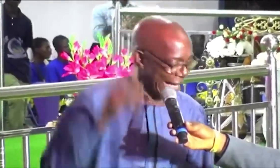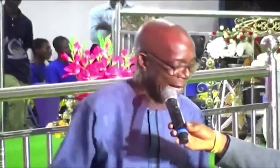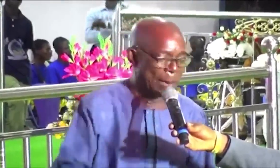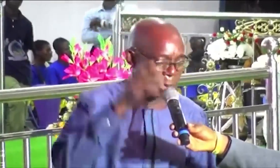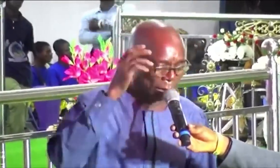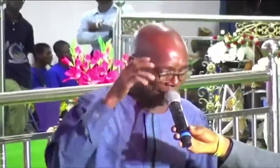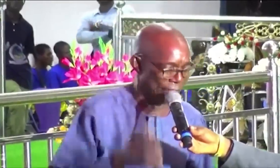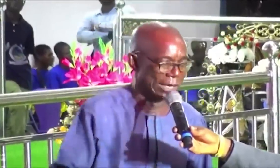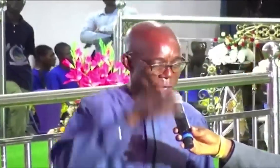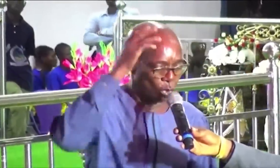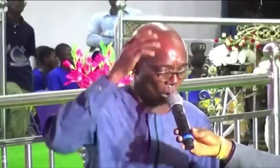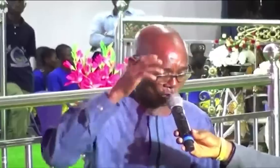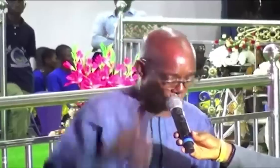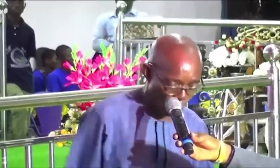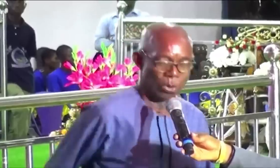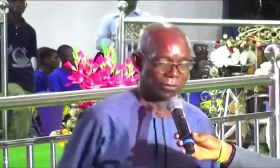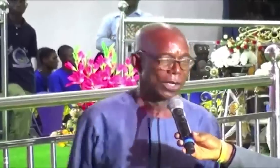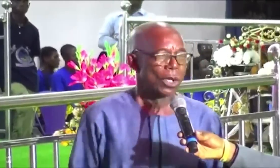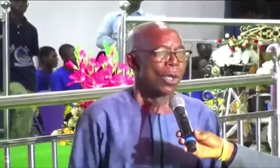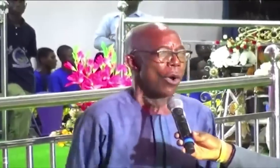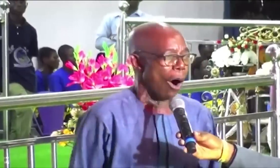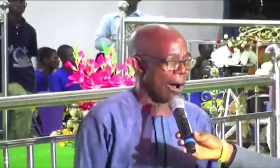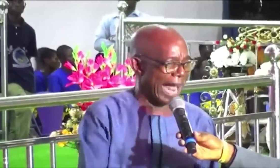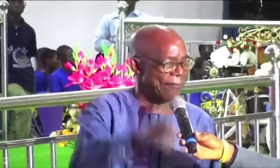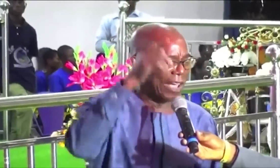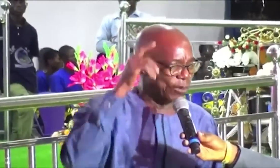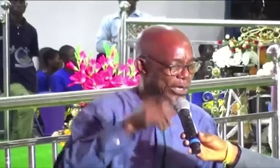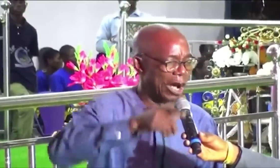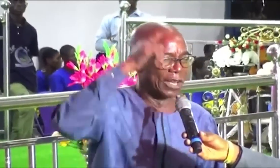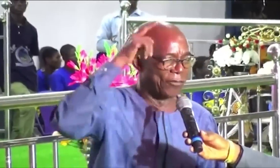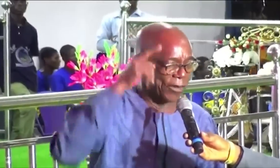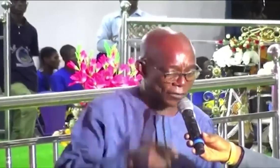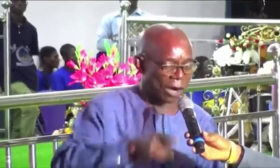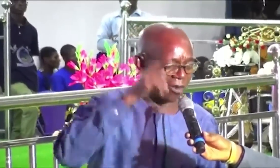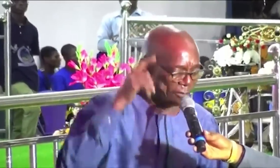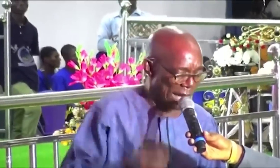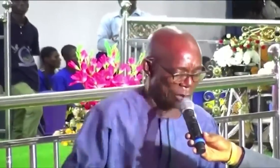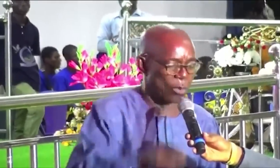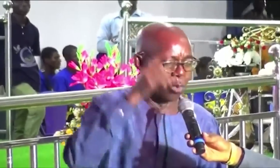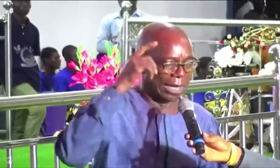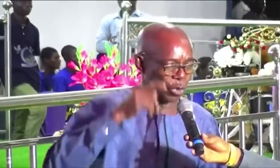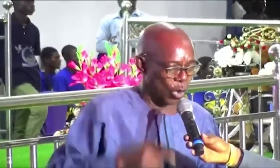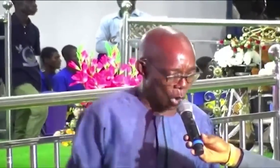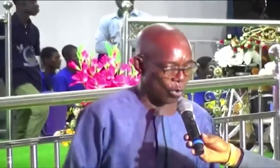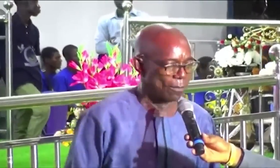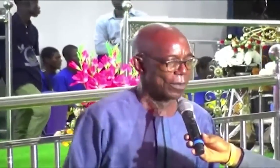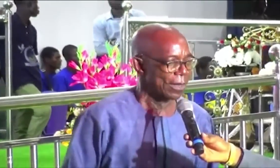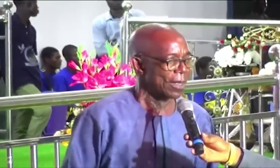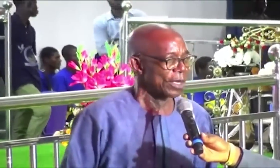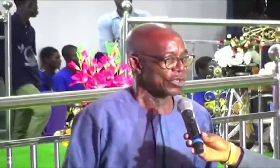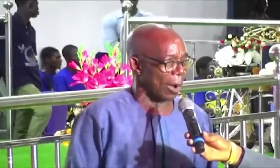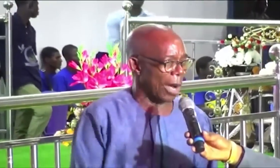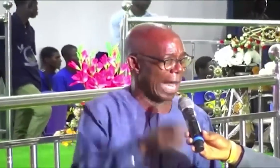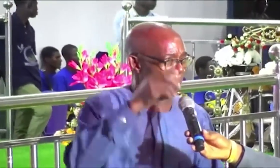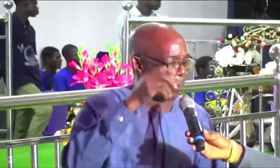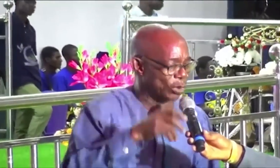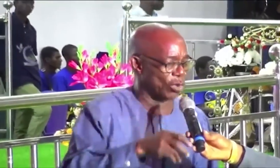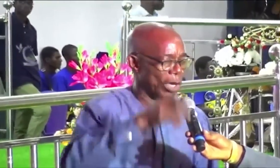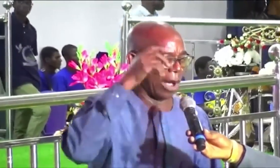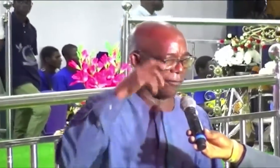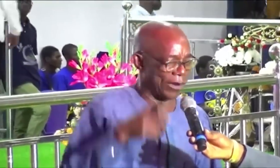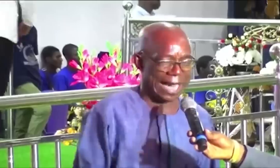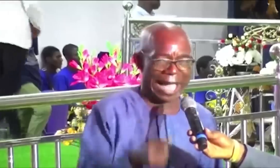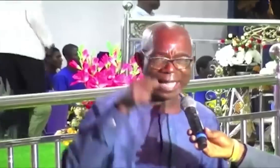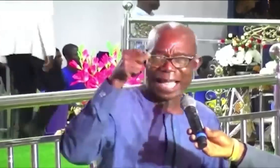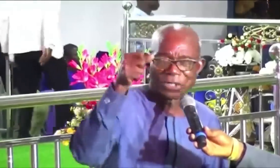people are killing people in Benway. They will not go. On that faithful day, on the 5th of May, when we were to go, some other people, too,